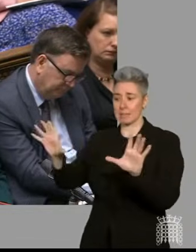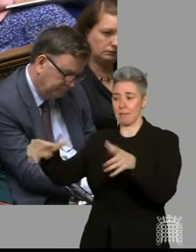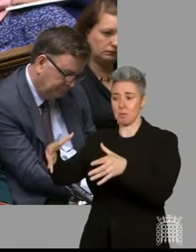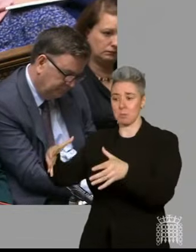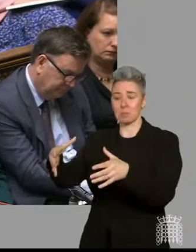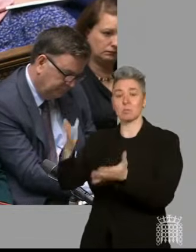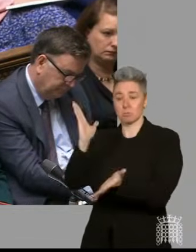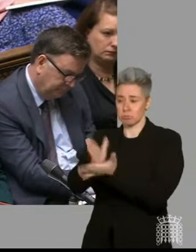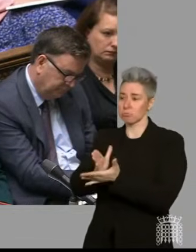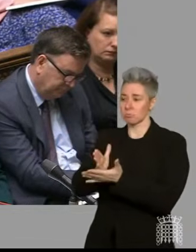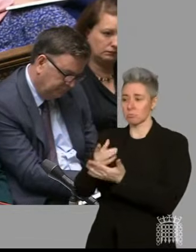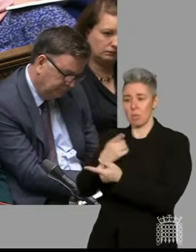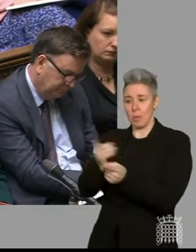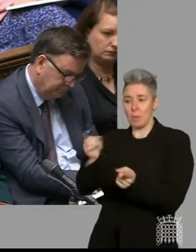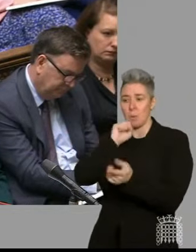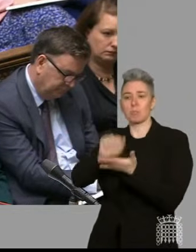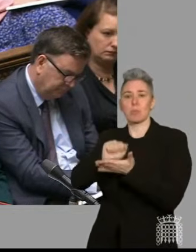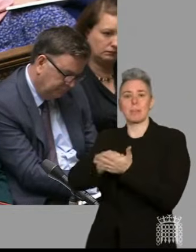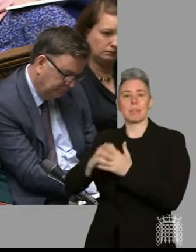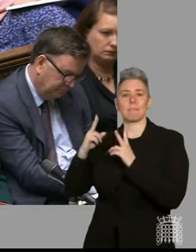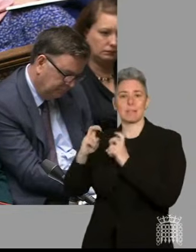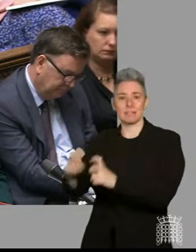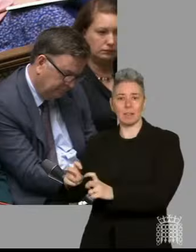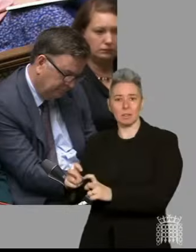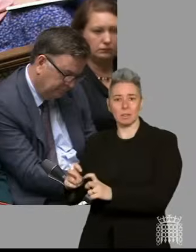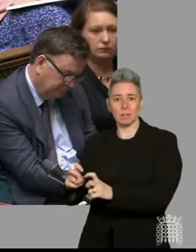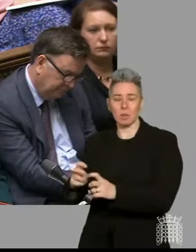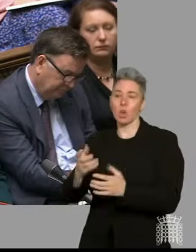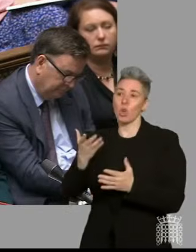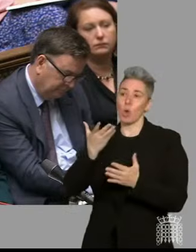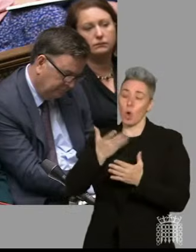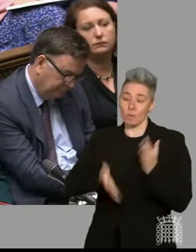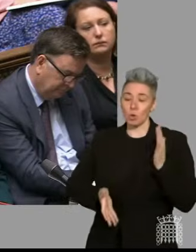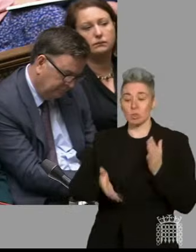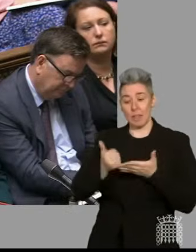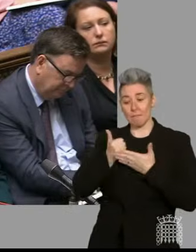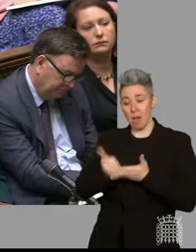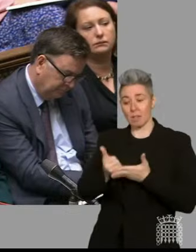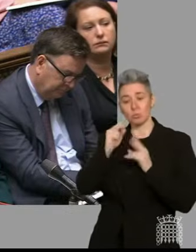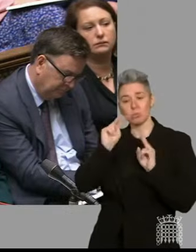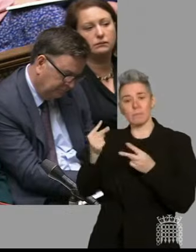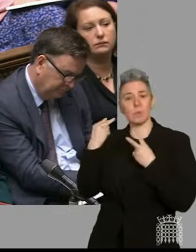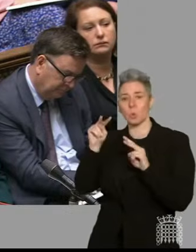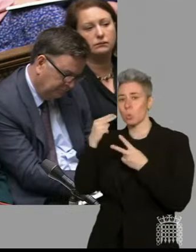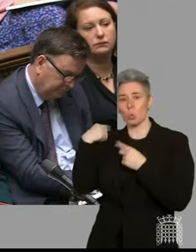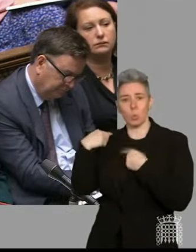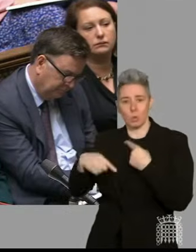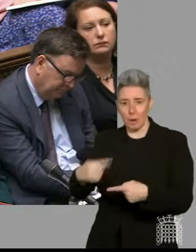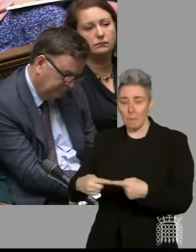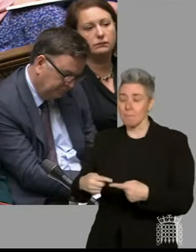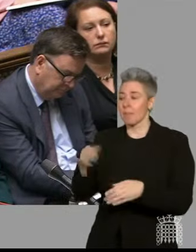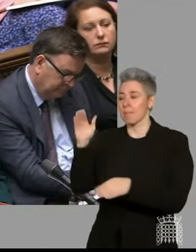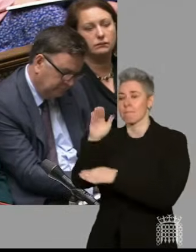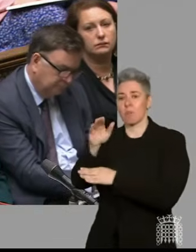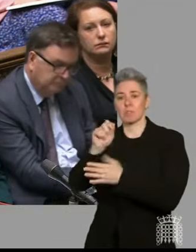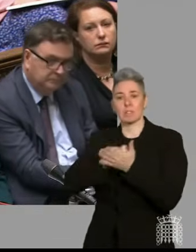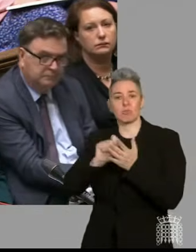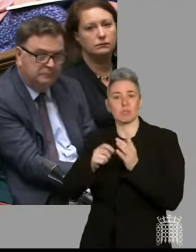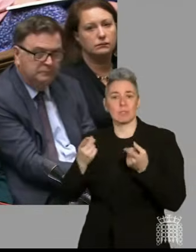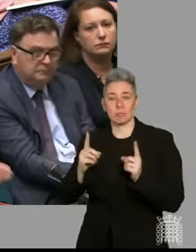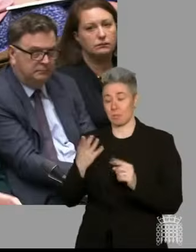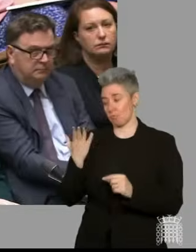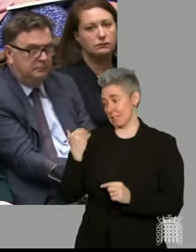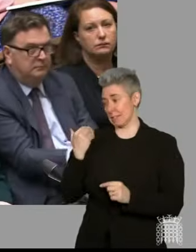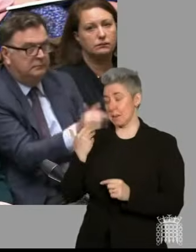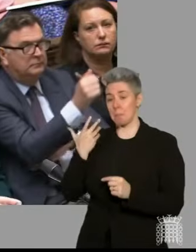the advice under review. The Foreign Secretary has recently made it clear that he has conducted a determination